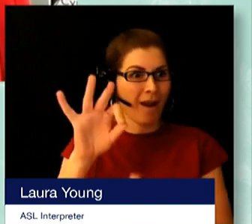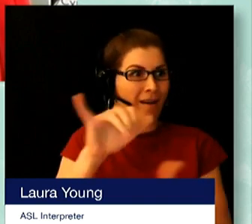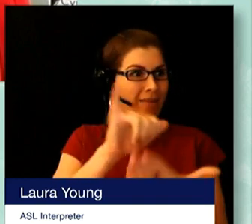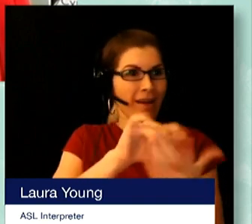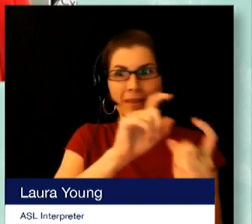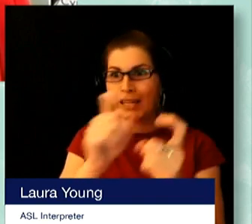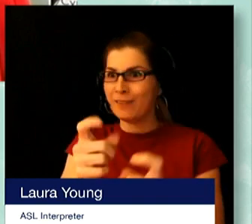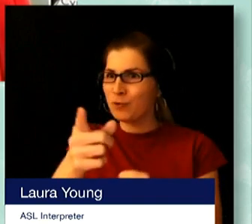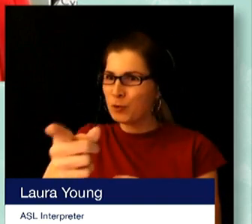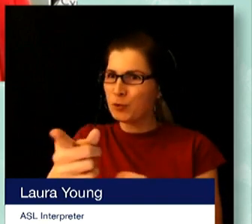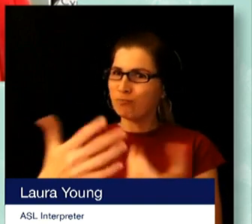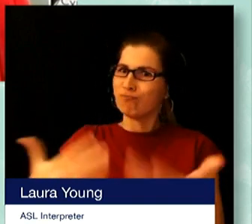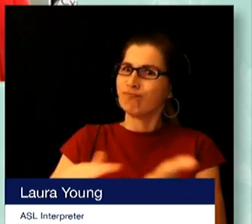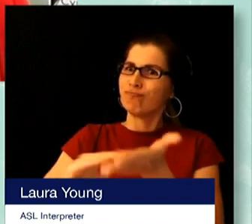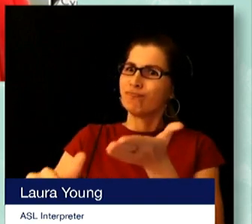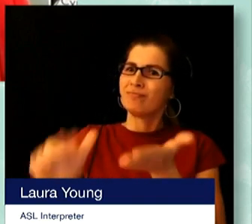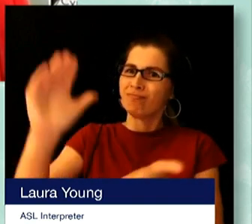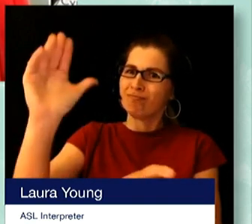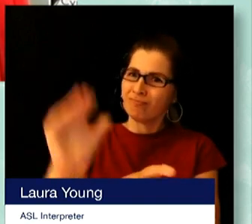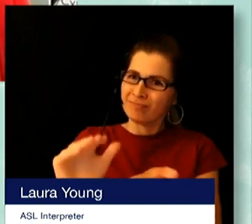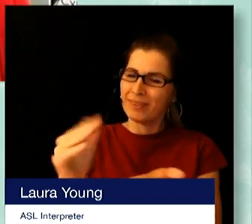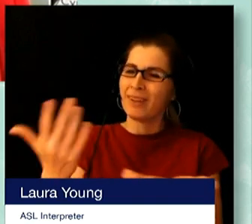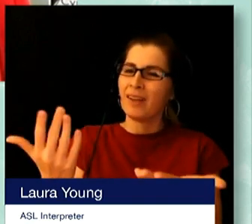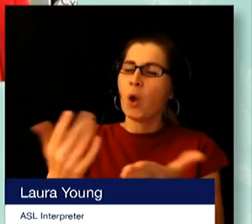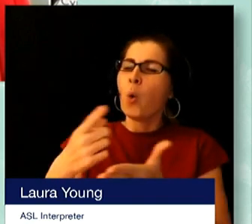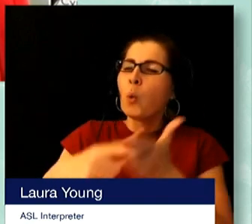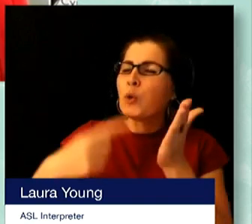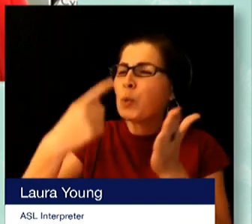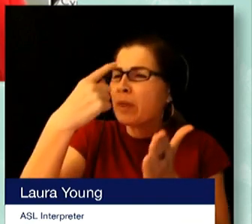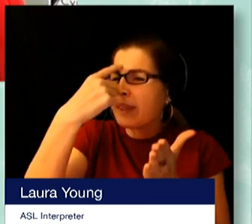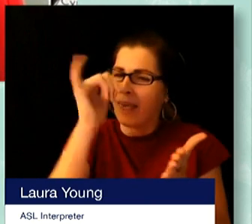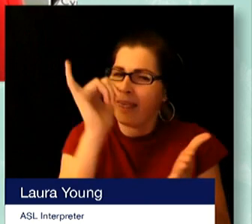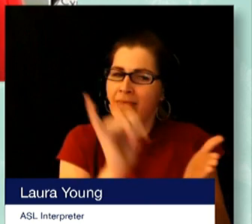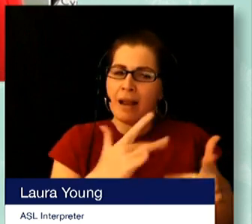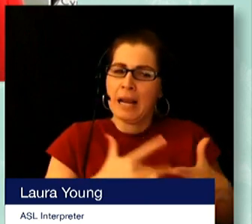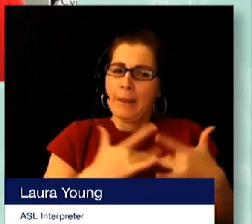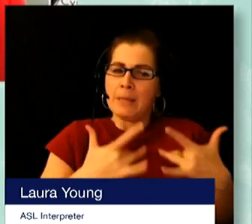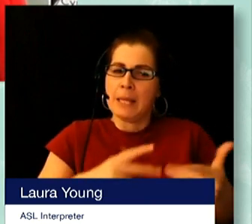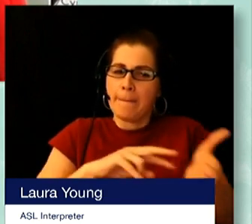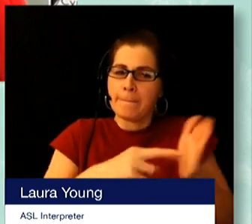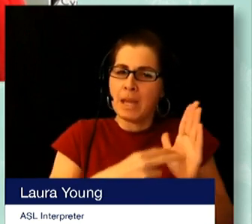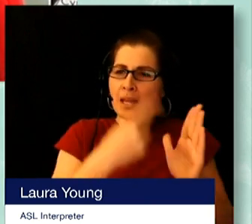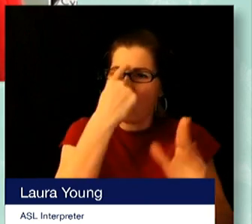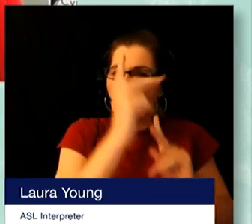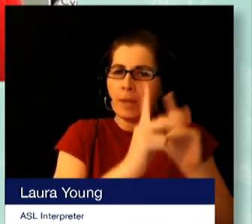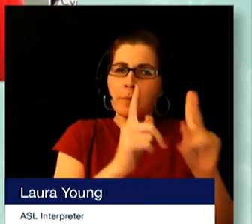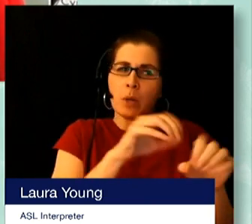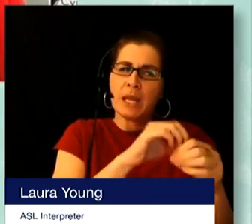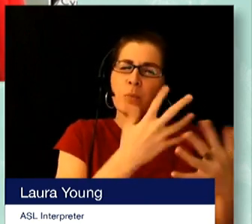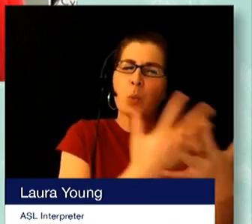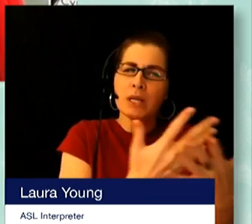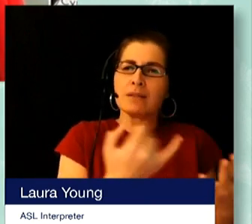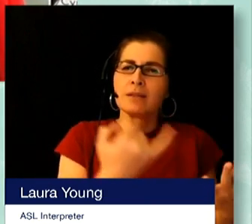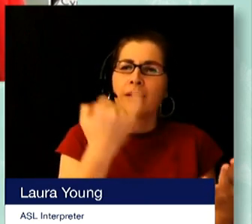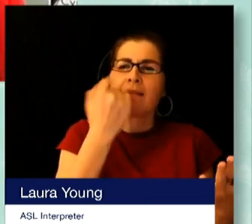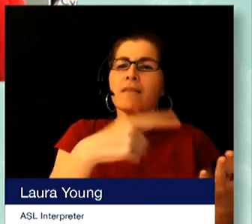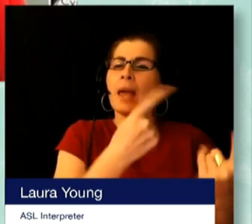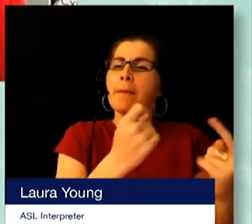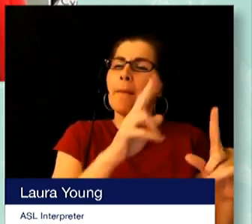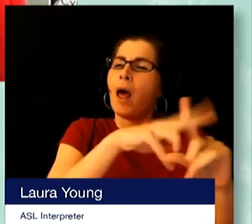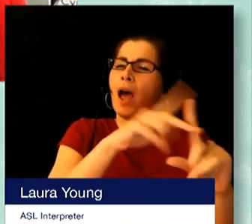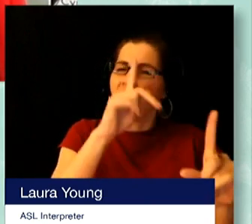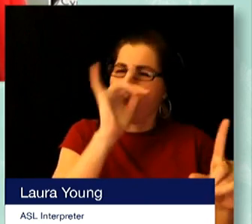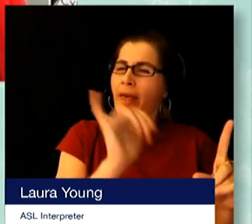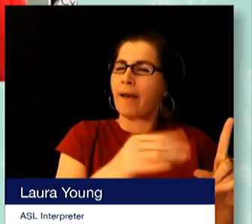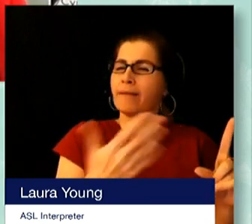do you think it would mean for people in prison who, when they're applying for this relief, had a